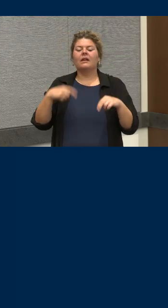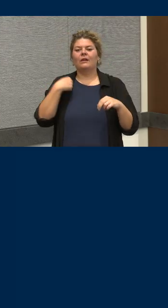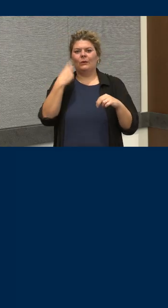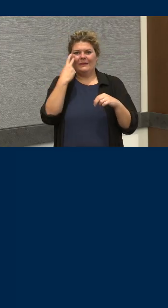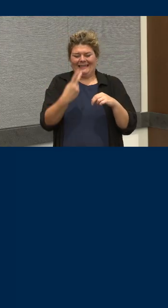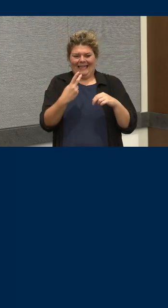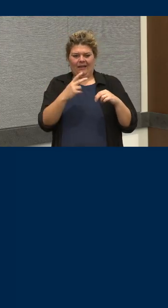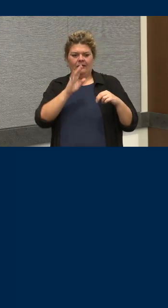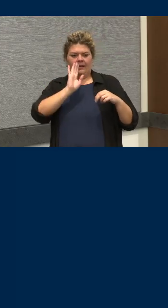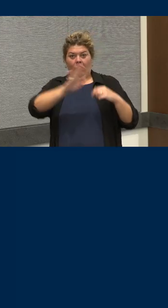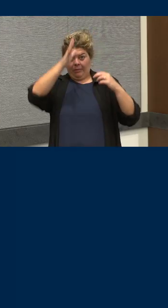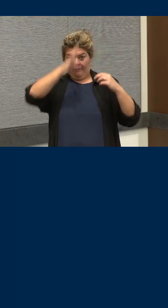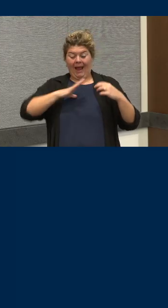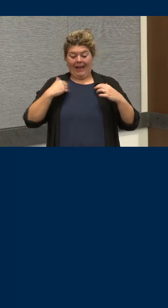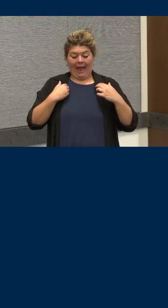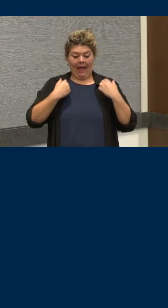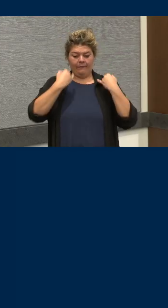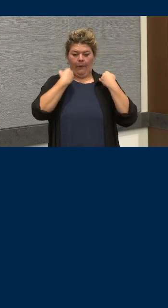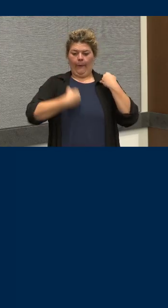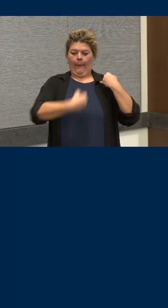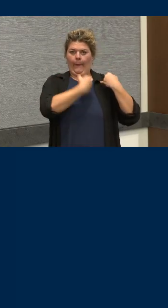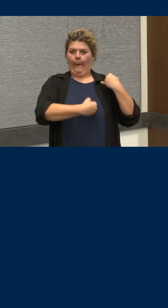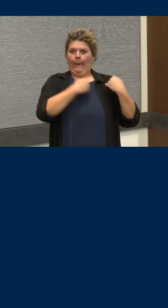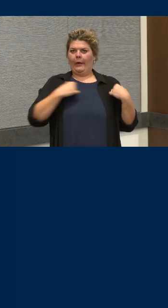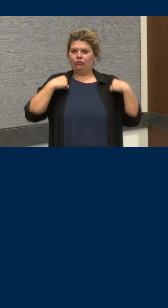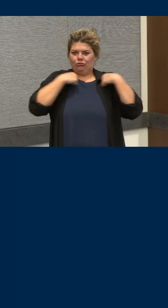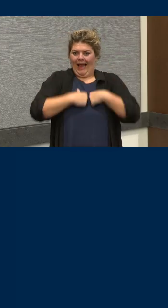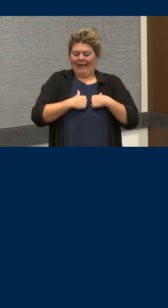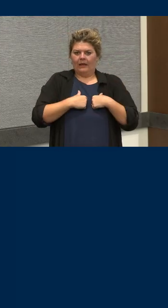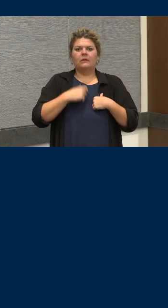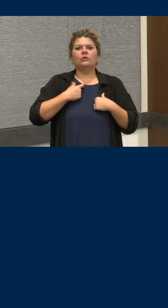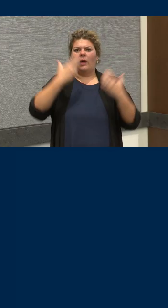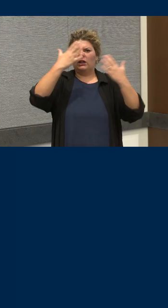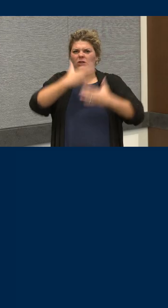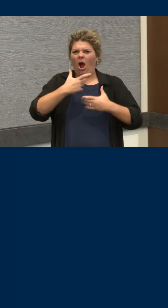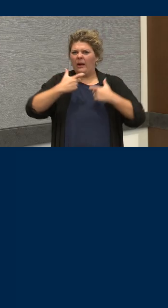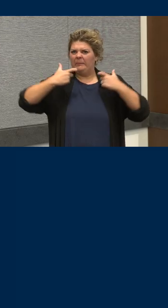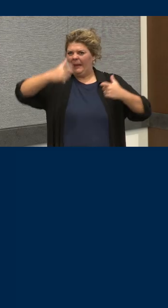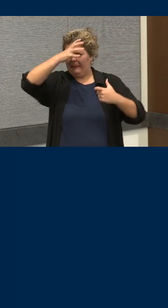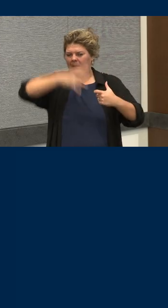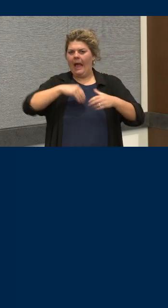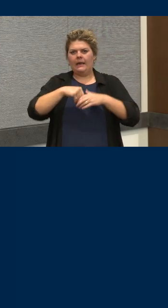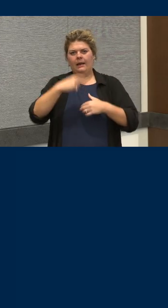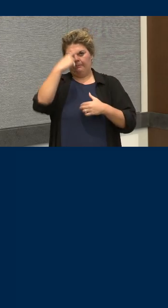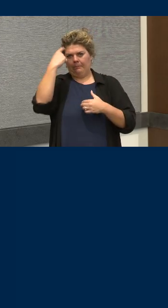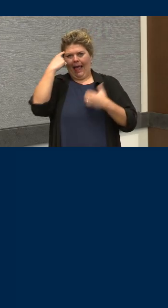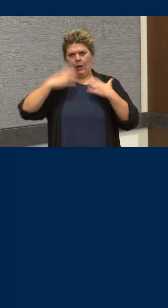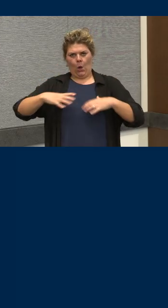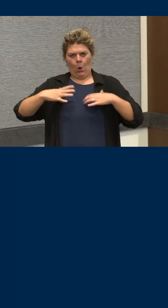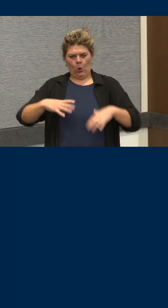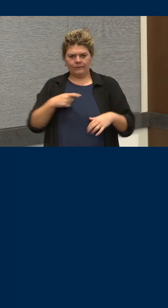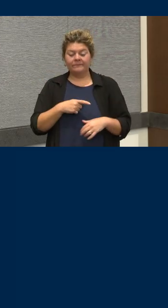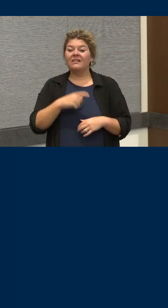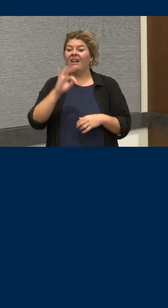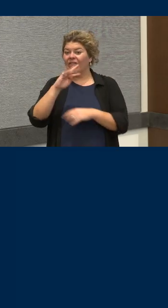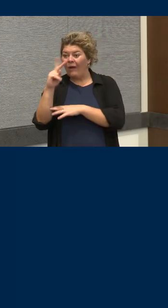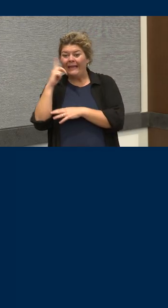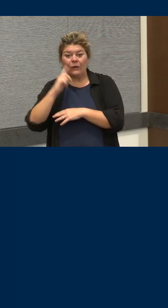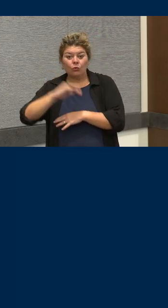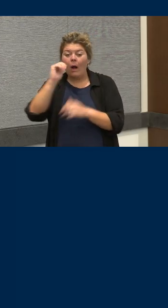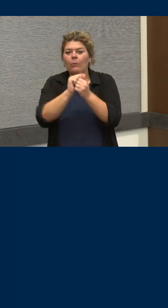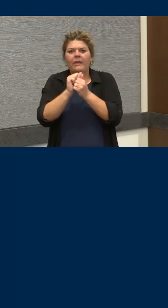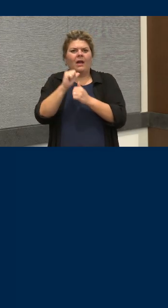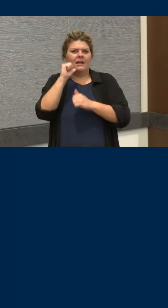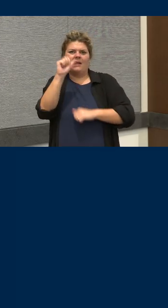neat pinstriped gray jacket to the dark mass of men dressed in black. Frank grew up in a